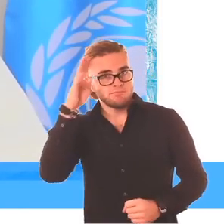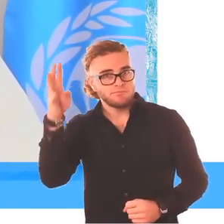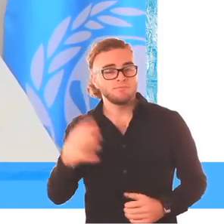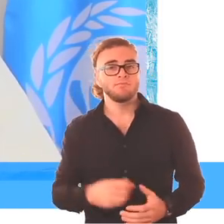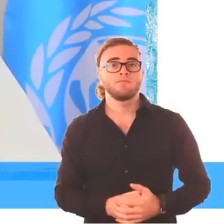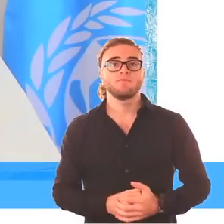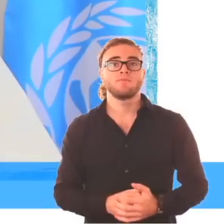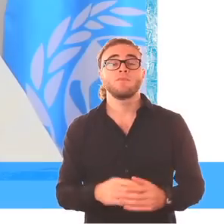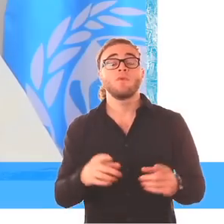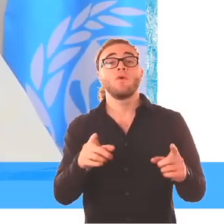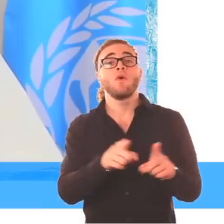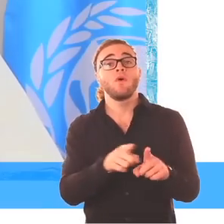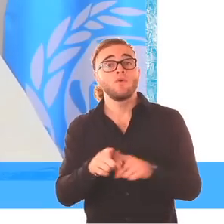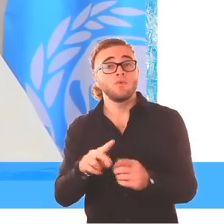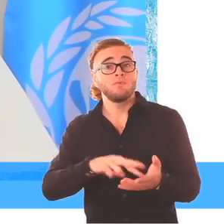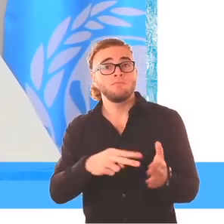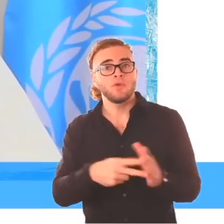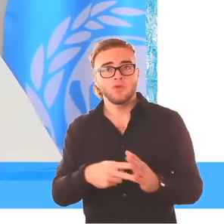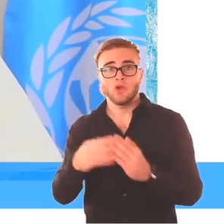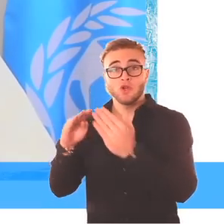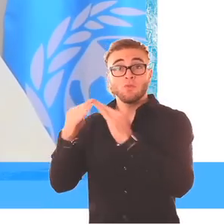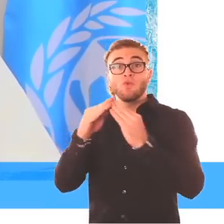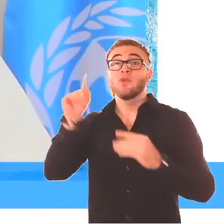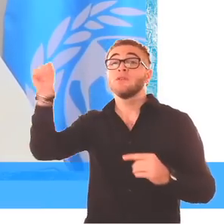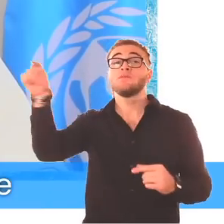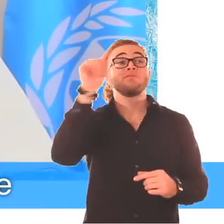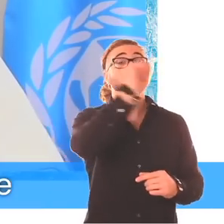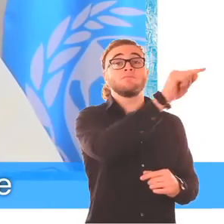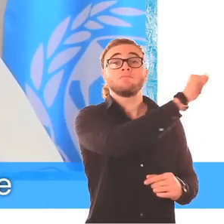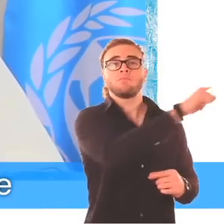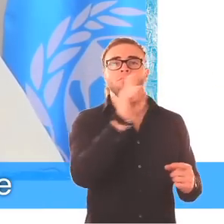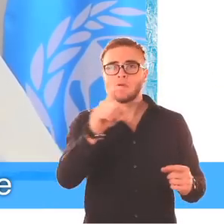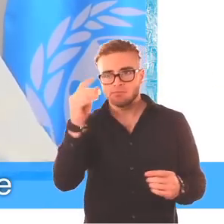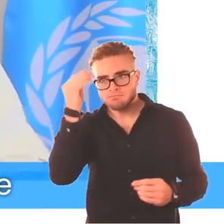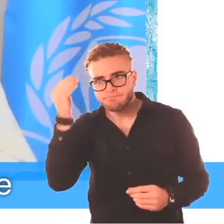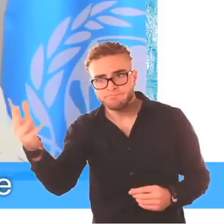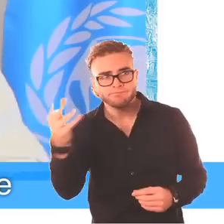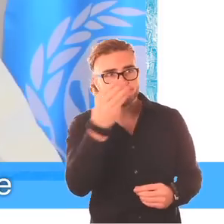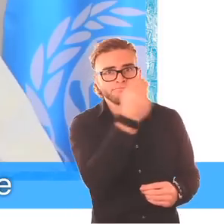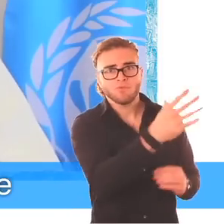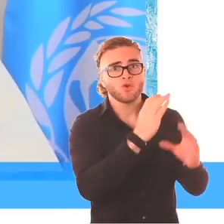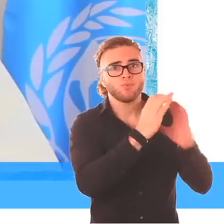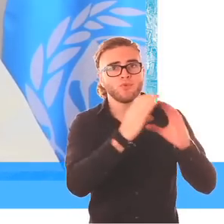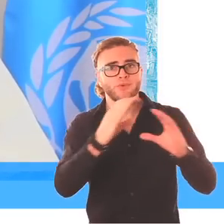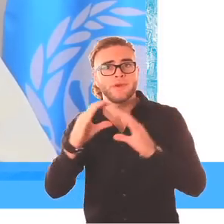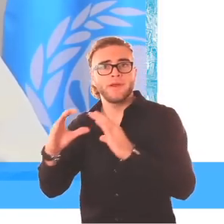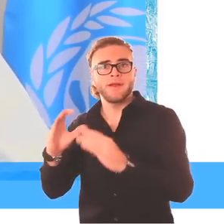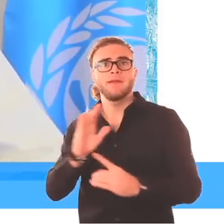strategies that we develop. On the other hand, it also means that communities have to be made aware through effective